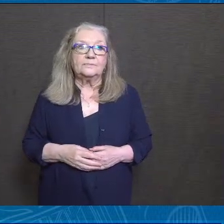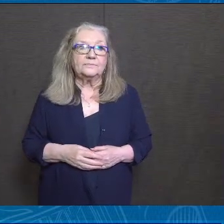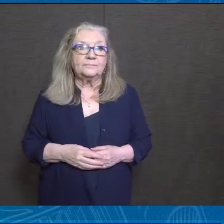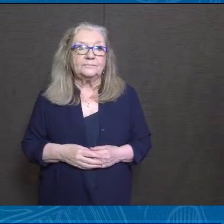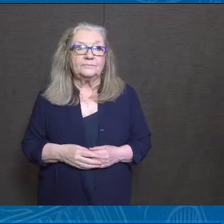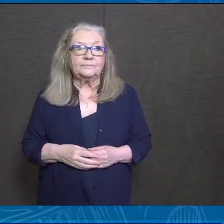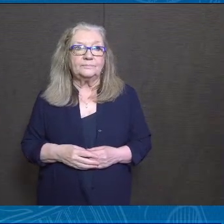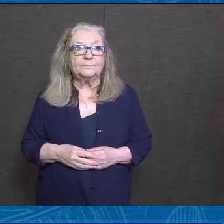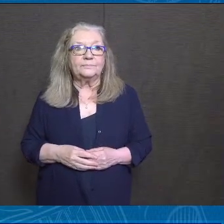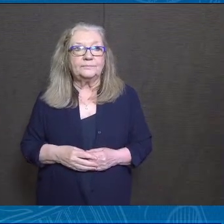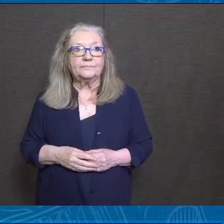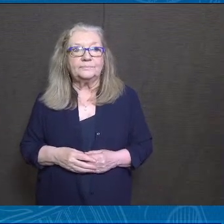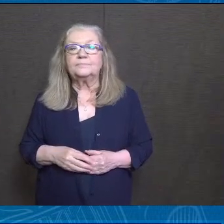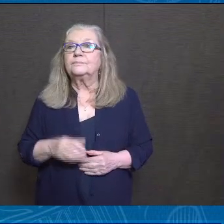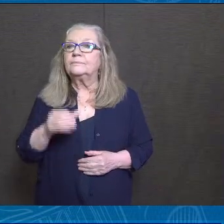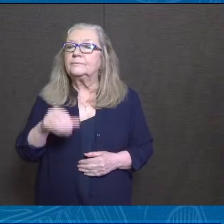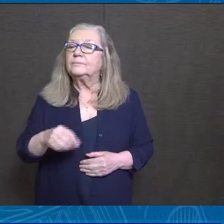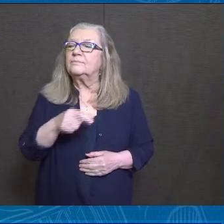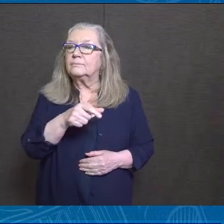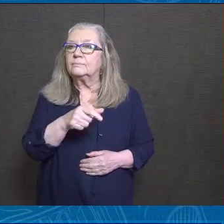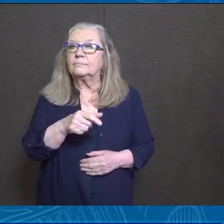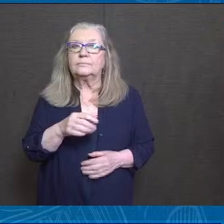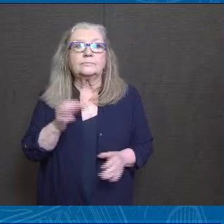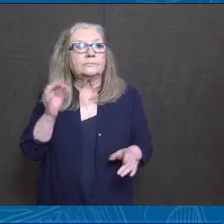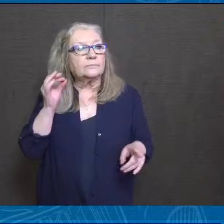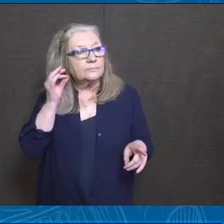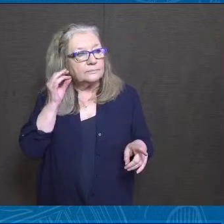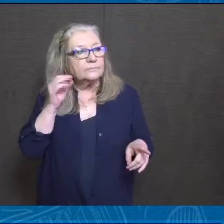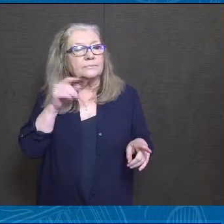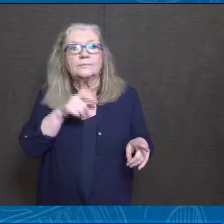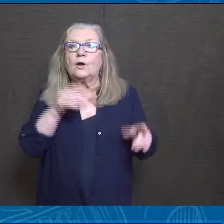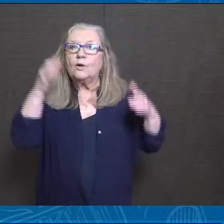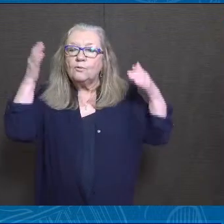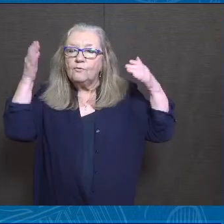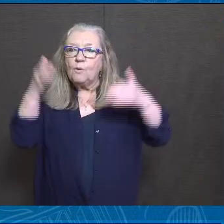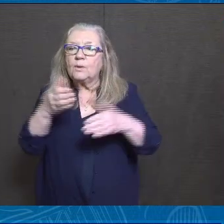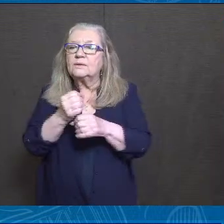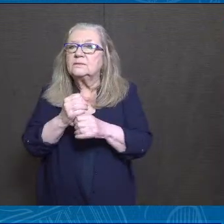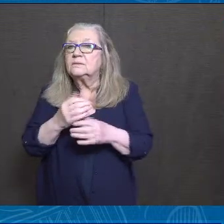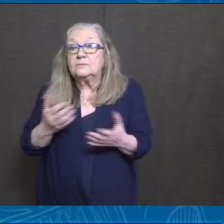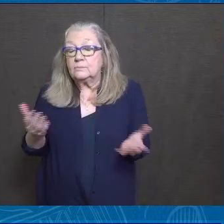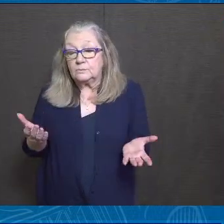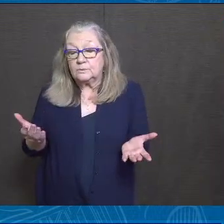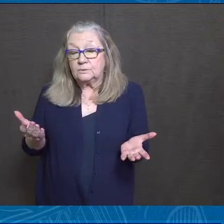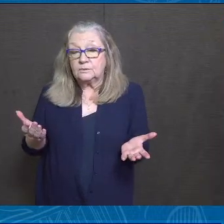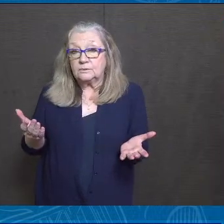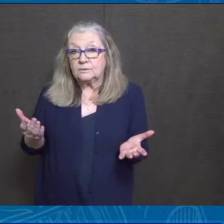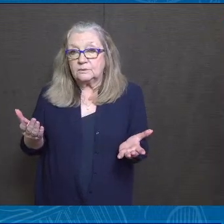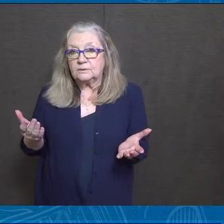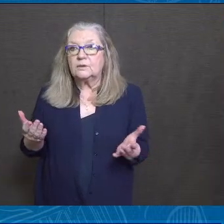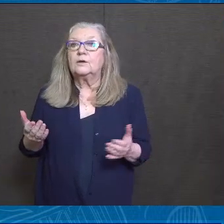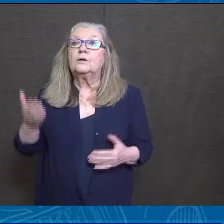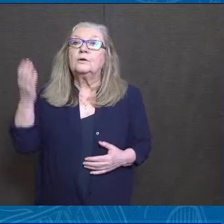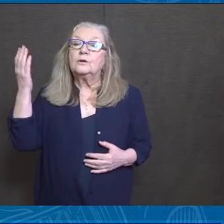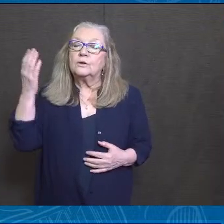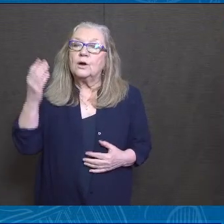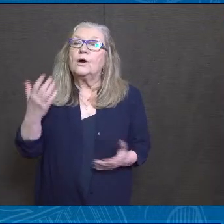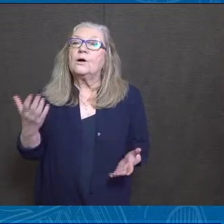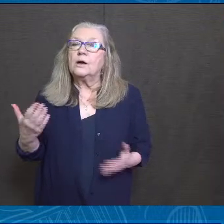Neera Shresha Pradhan. The focus of her presentation talk will be on the role